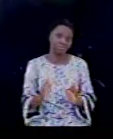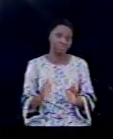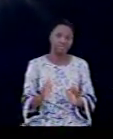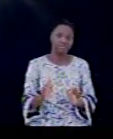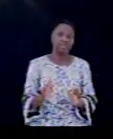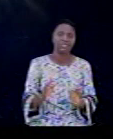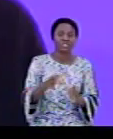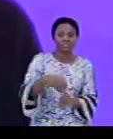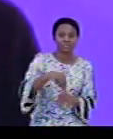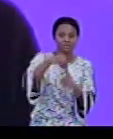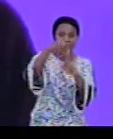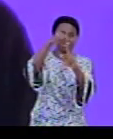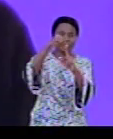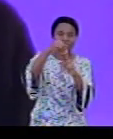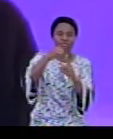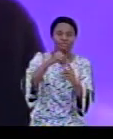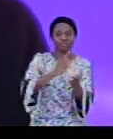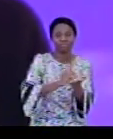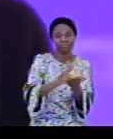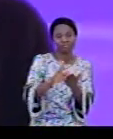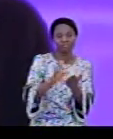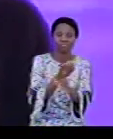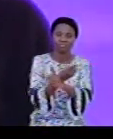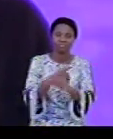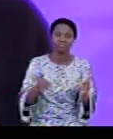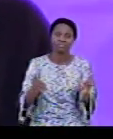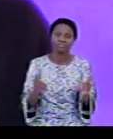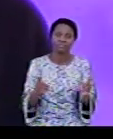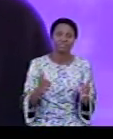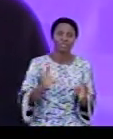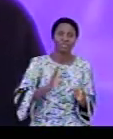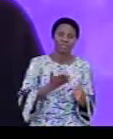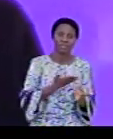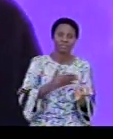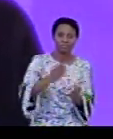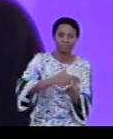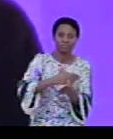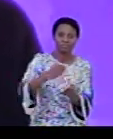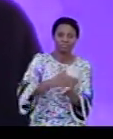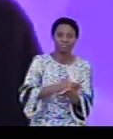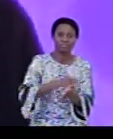through Christ for all. Andy Rosier is our guest music minister.